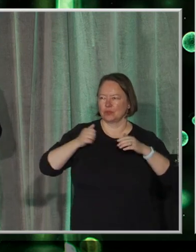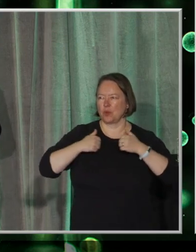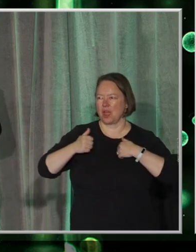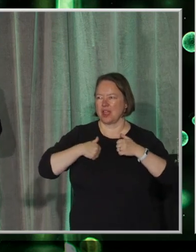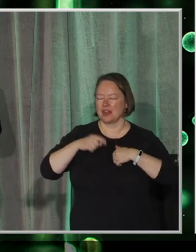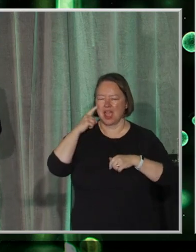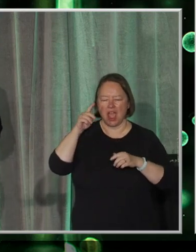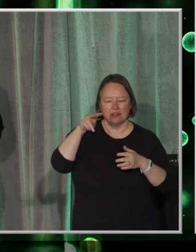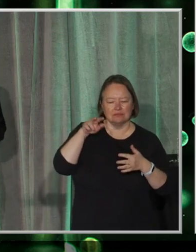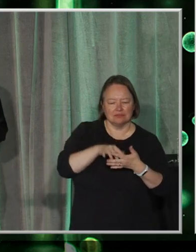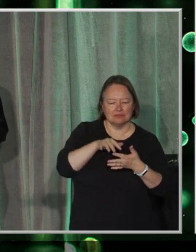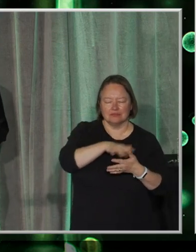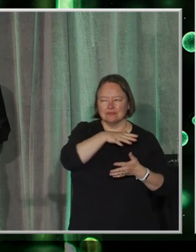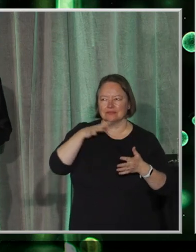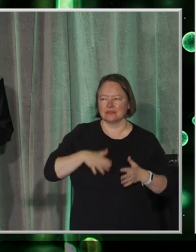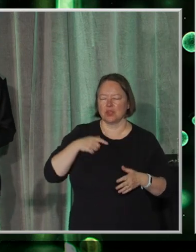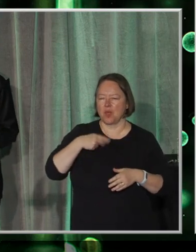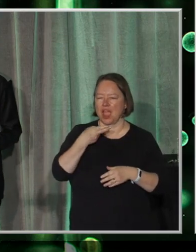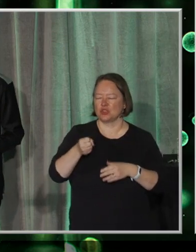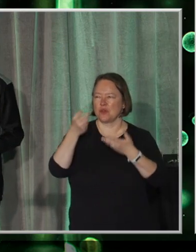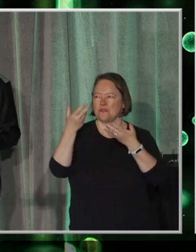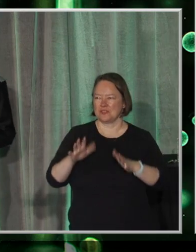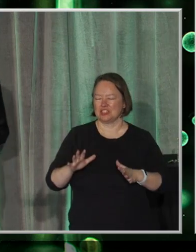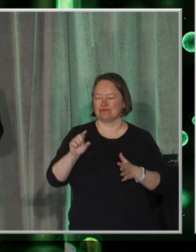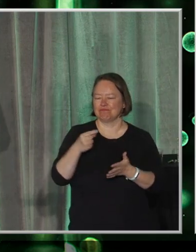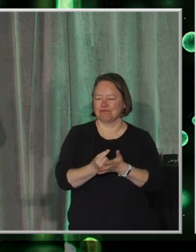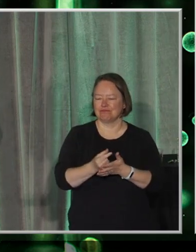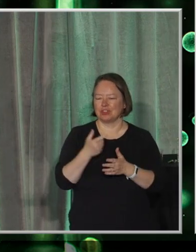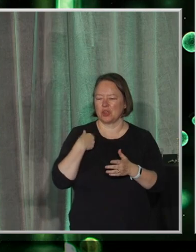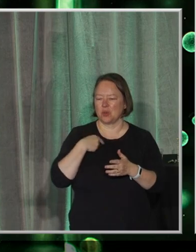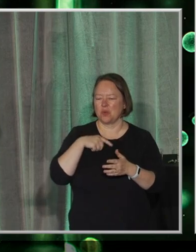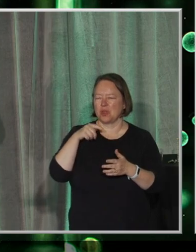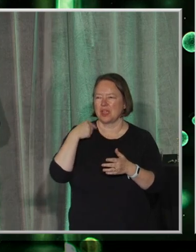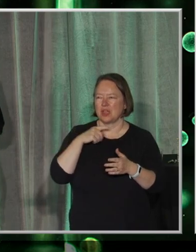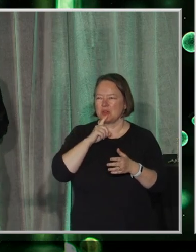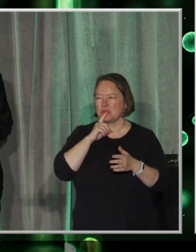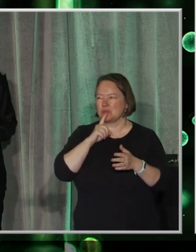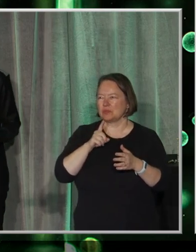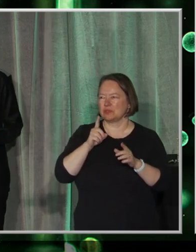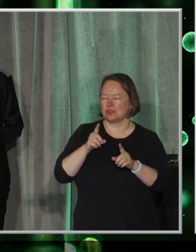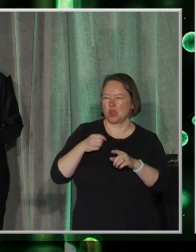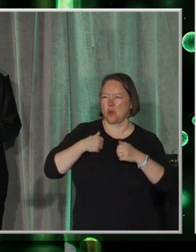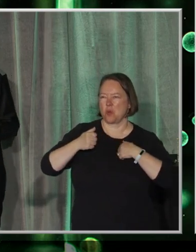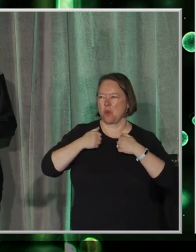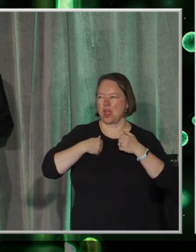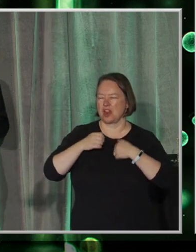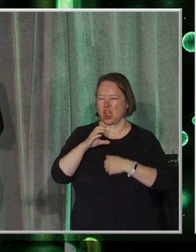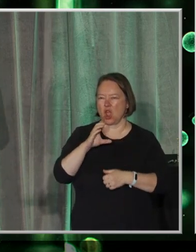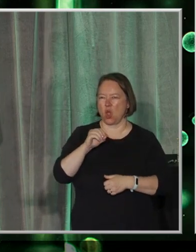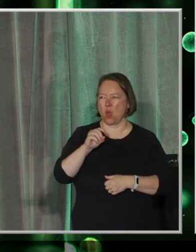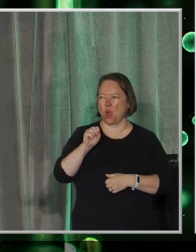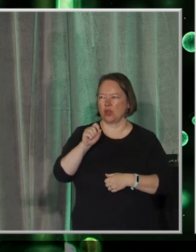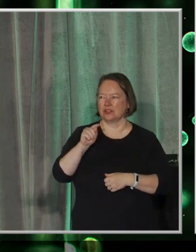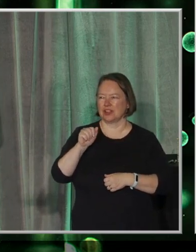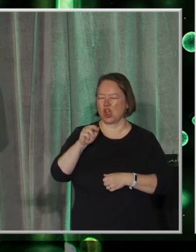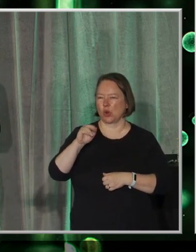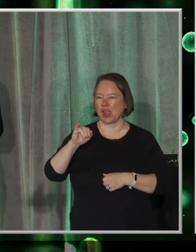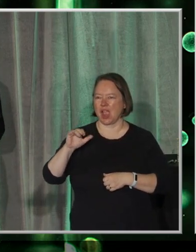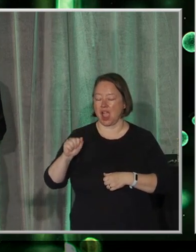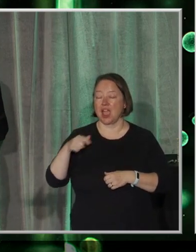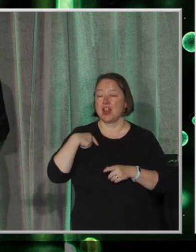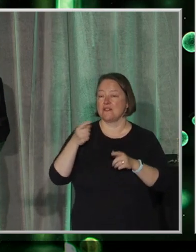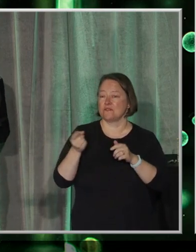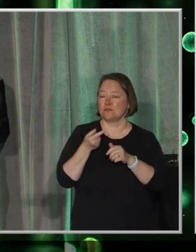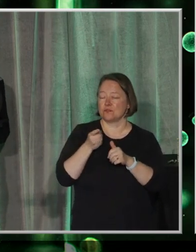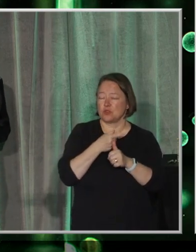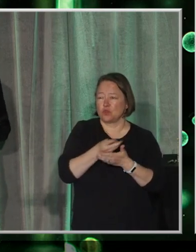sector. So after finishing my high school, I joined the most prestigious agriculture institution in Rwanda called RICA. So in the first few weeks on